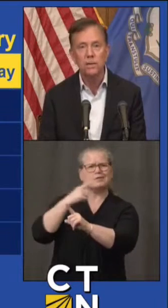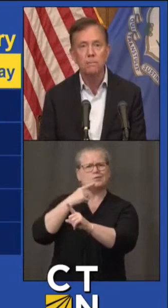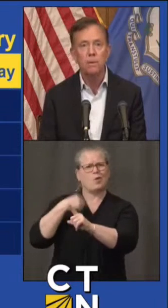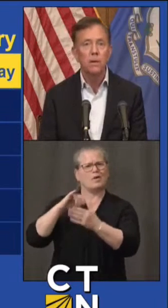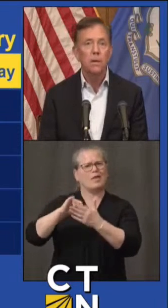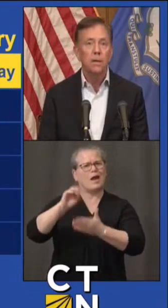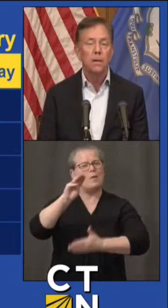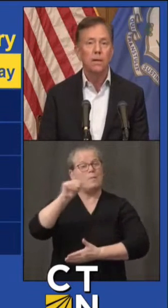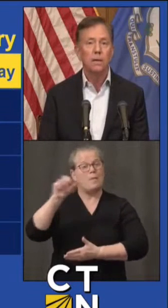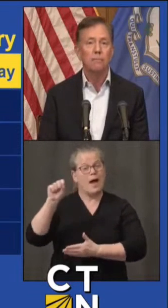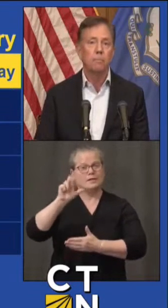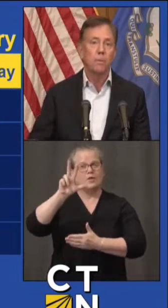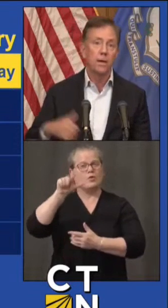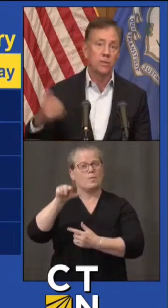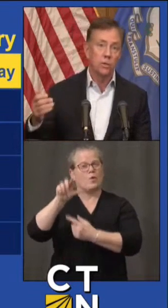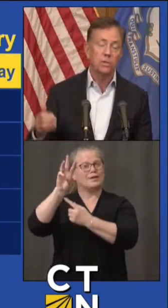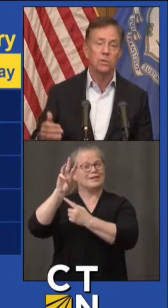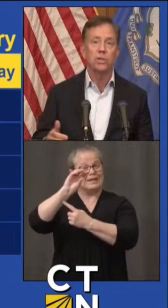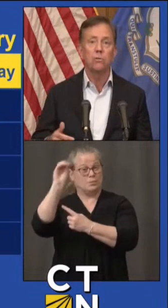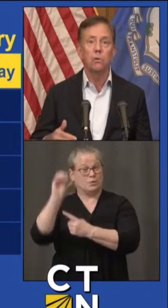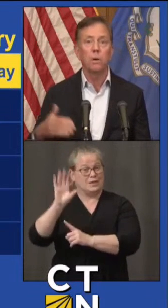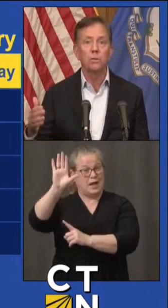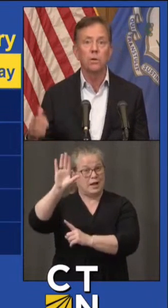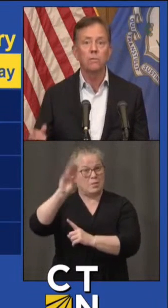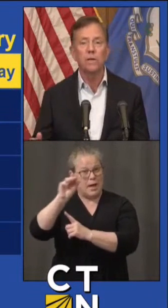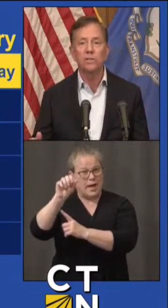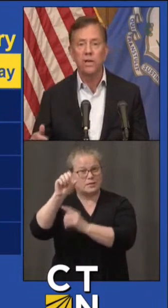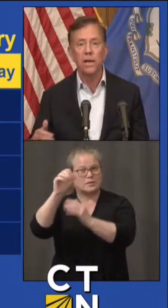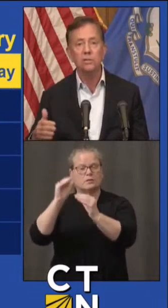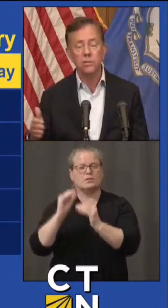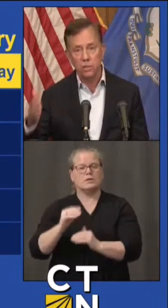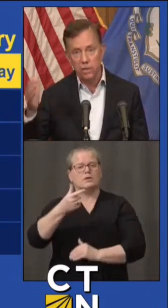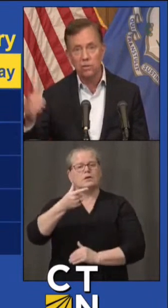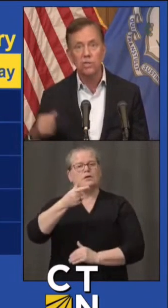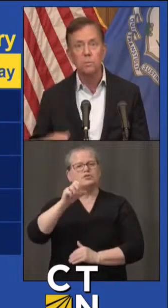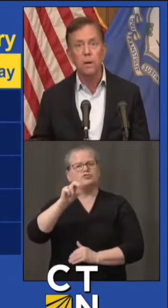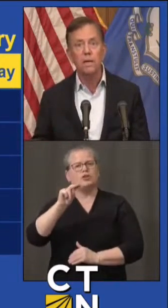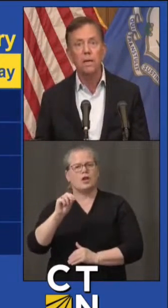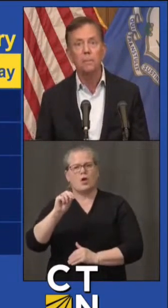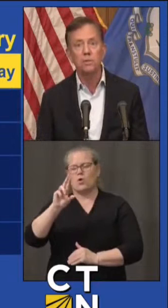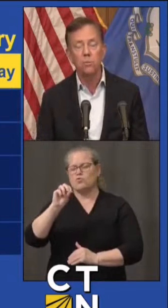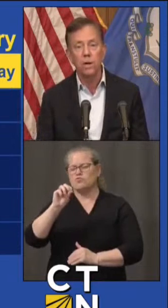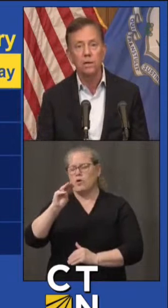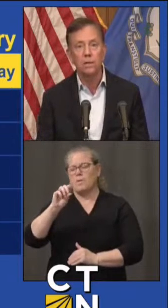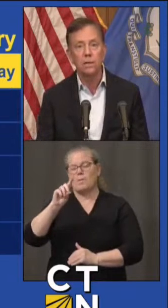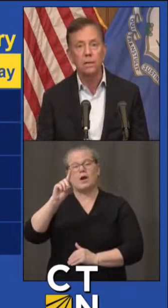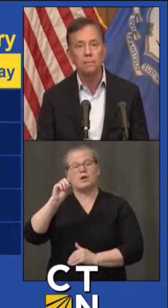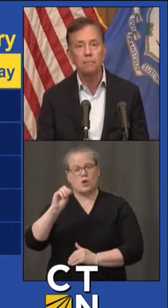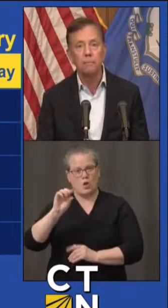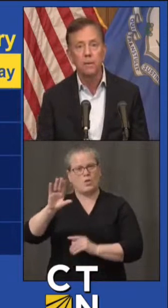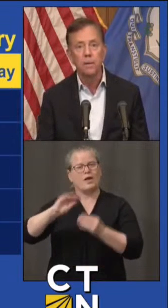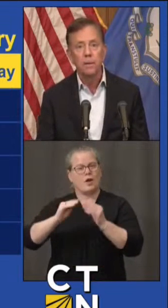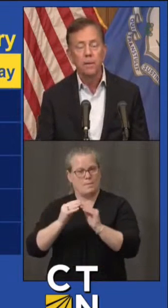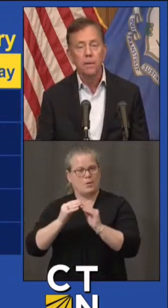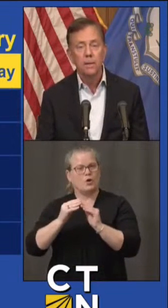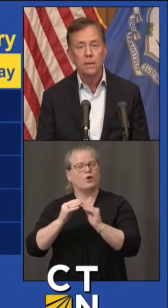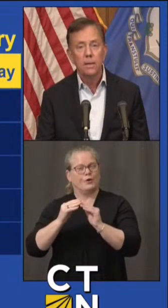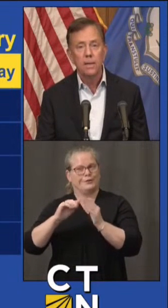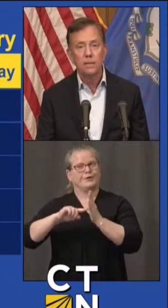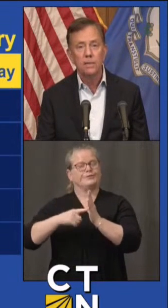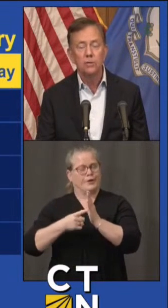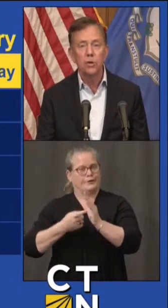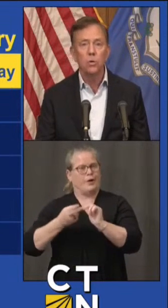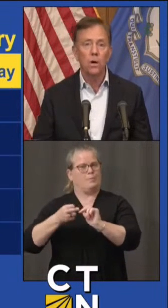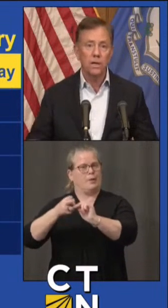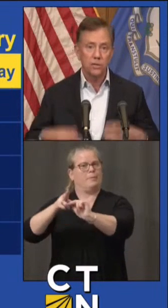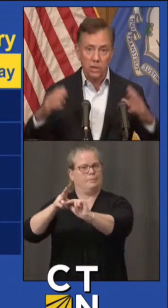3.6%. I talked to Gina Raimondo via text. They're spiking up as well. And